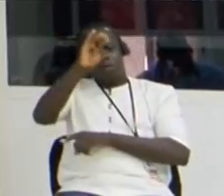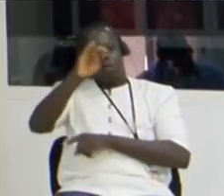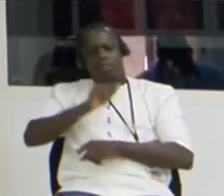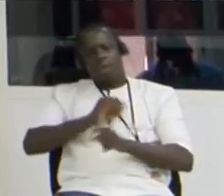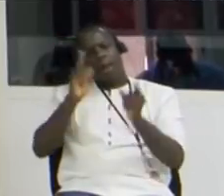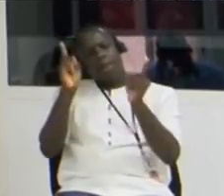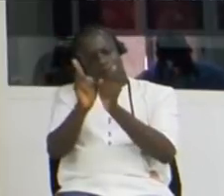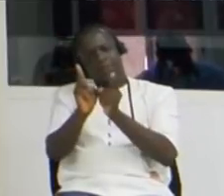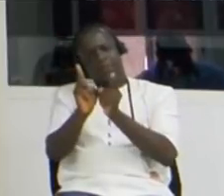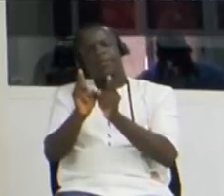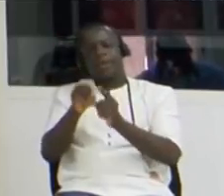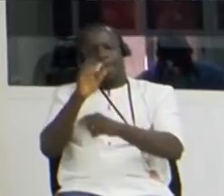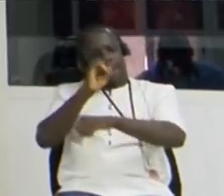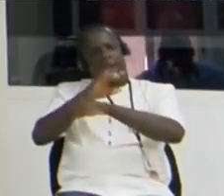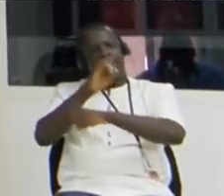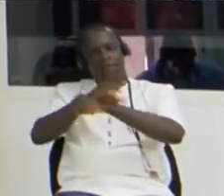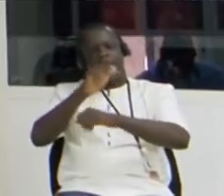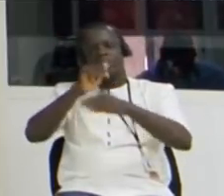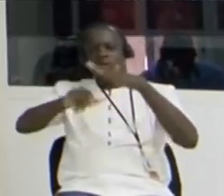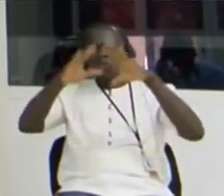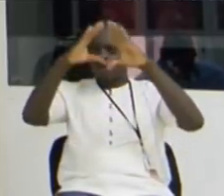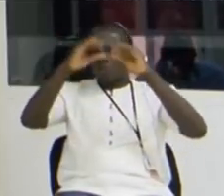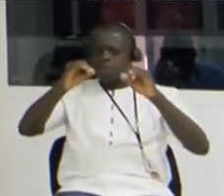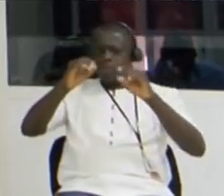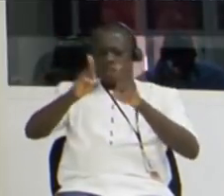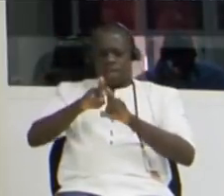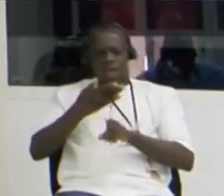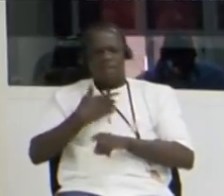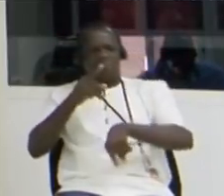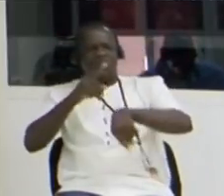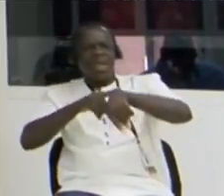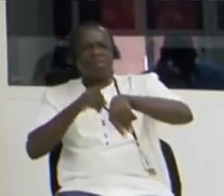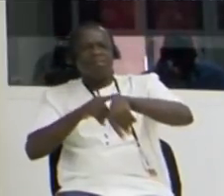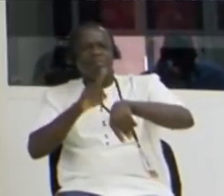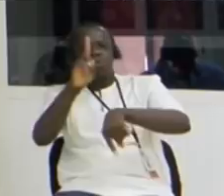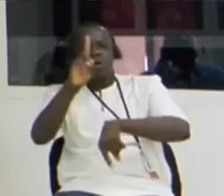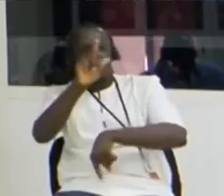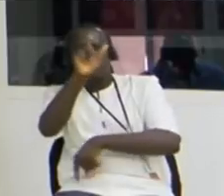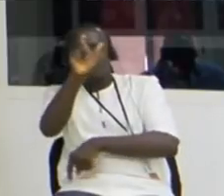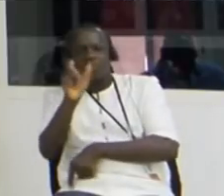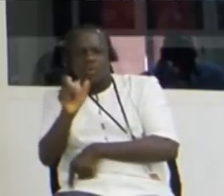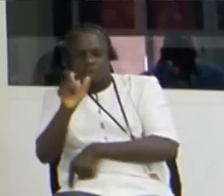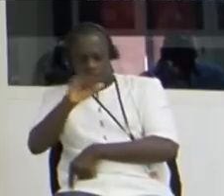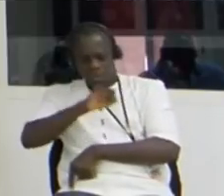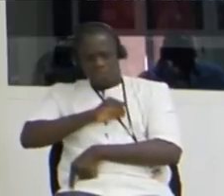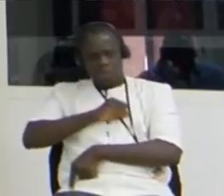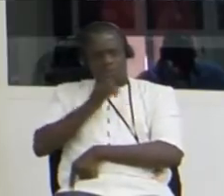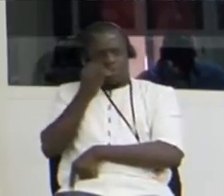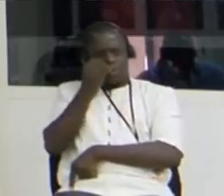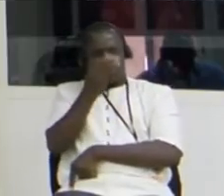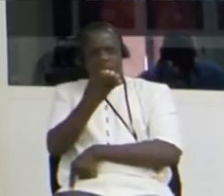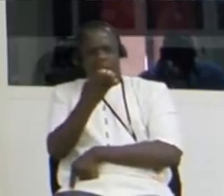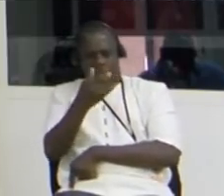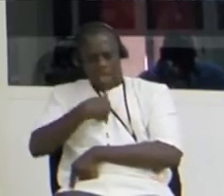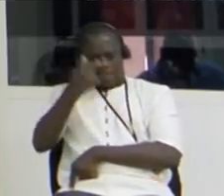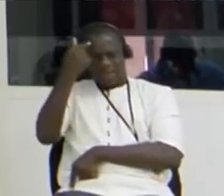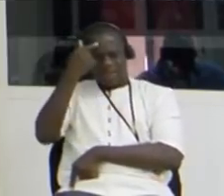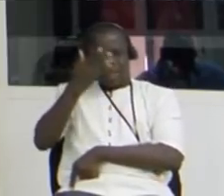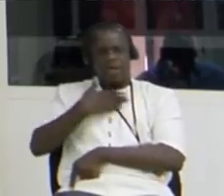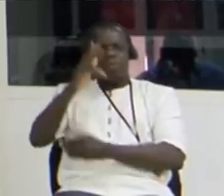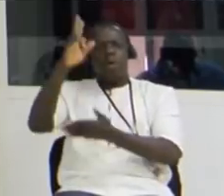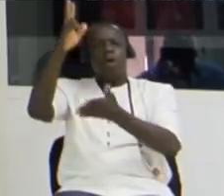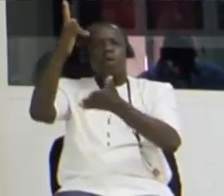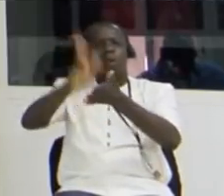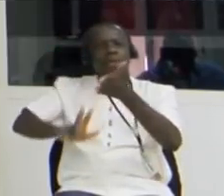will talk to them in the office. So there was this time around, one of them said, because I think they had a WhatsApp group or something like